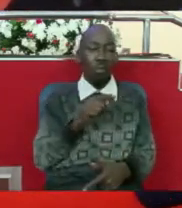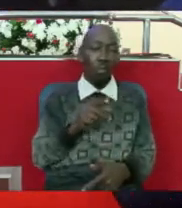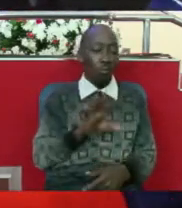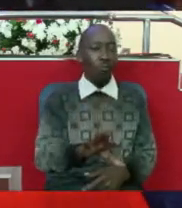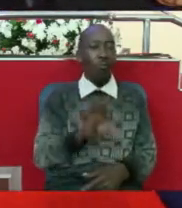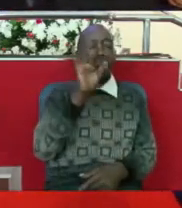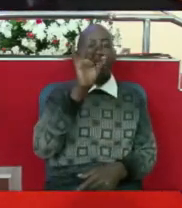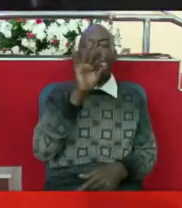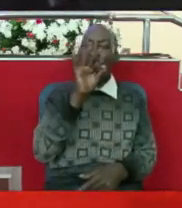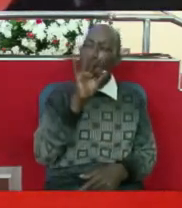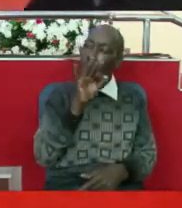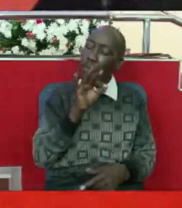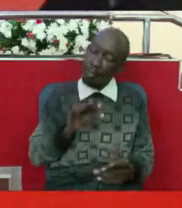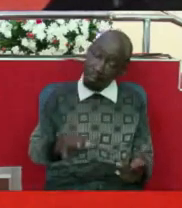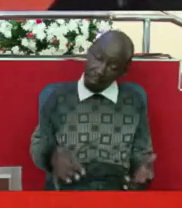out.